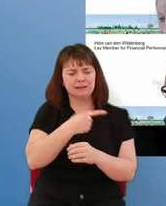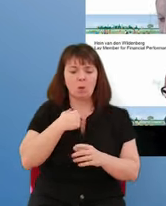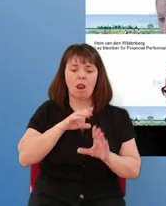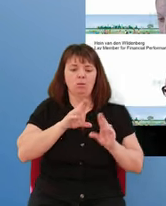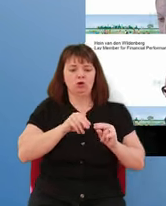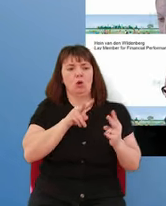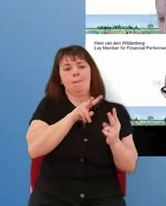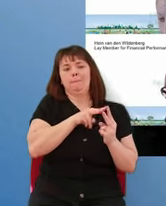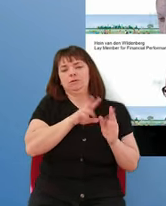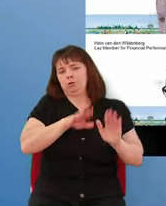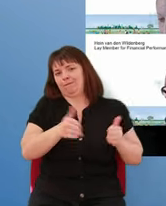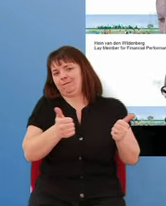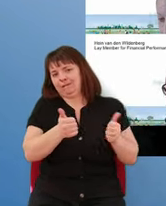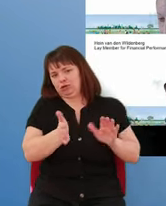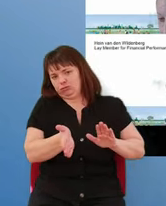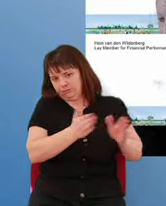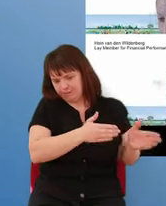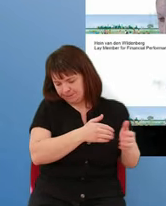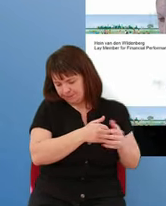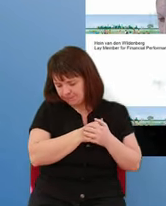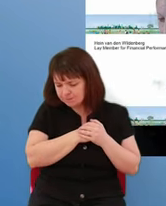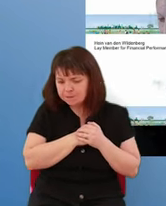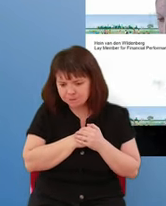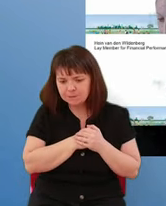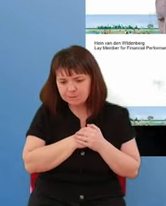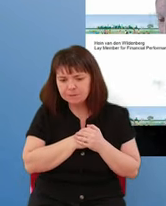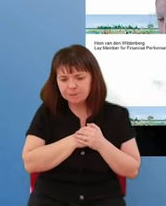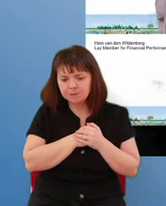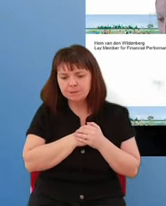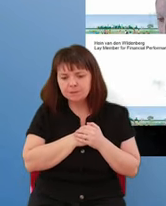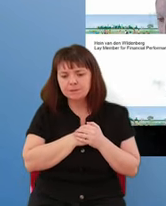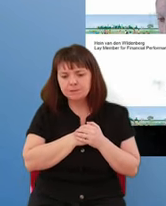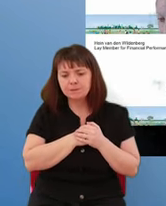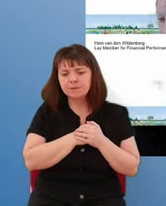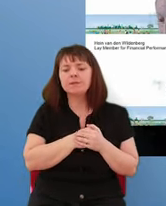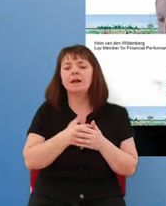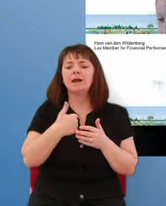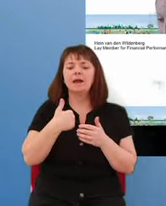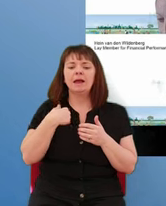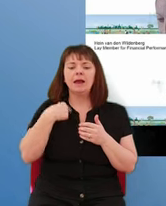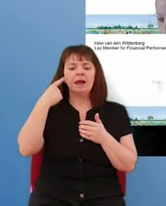got any comments on those before probably I go on to Thorpewood.